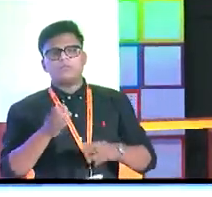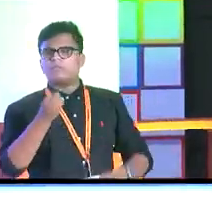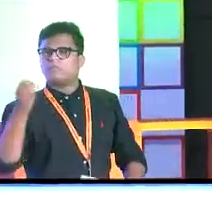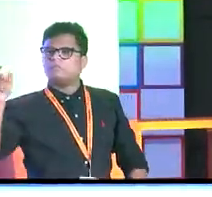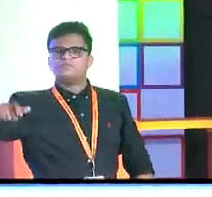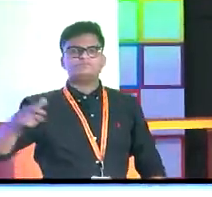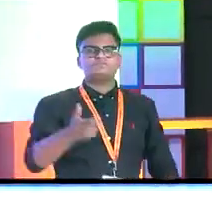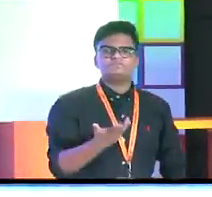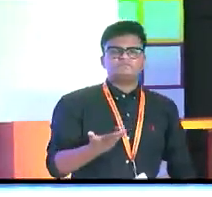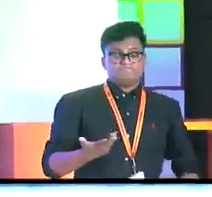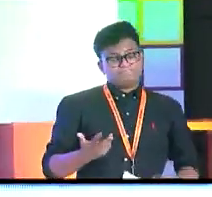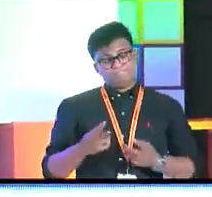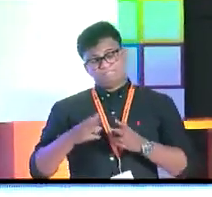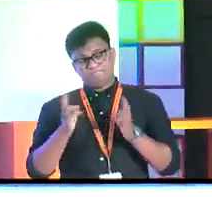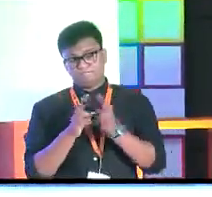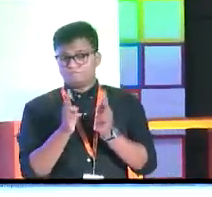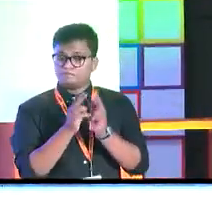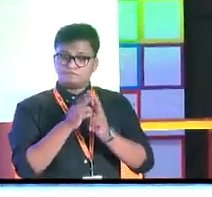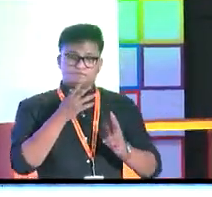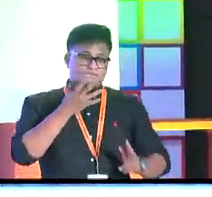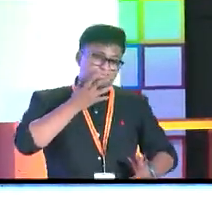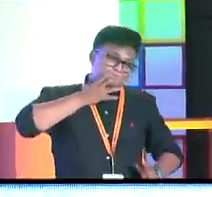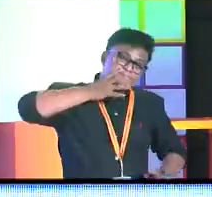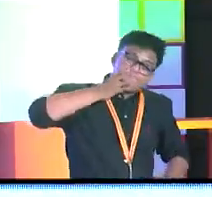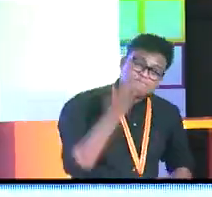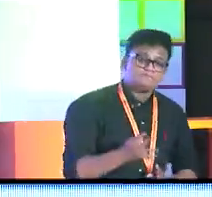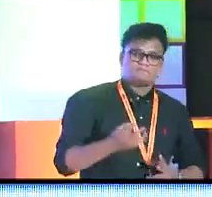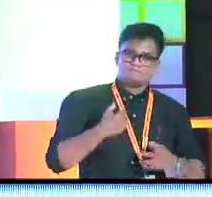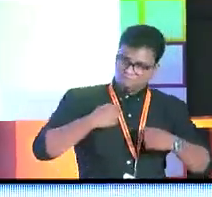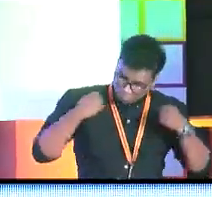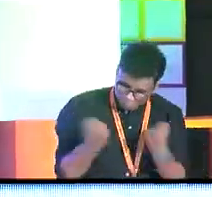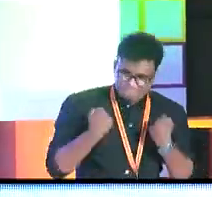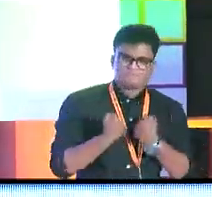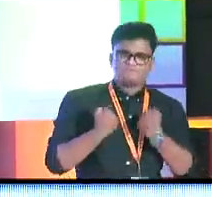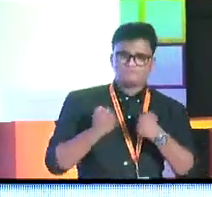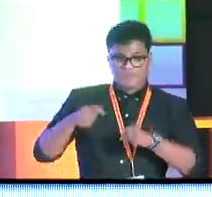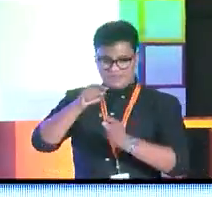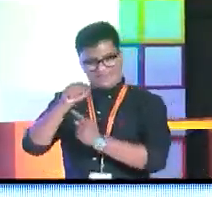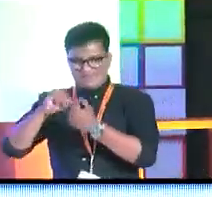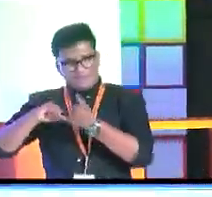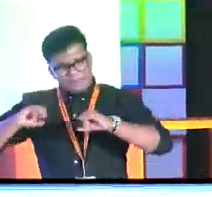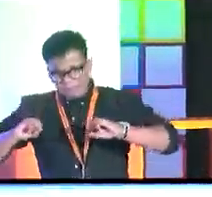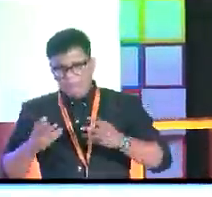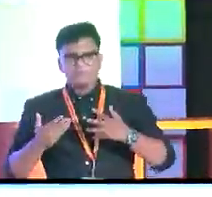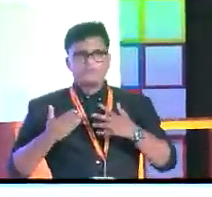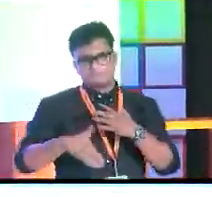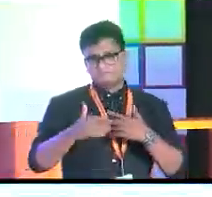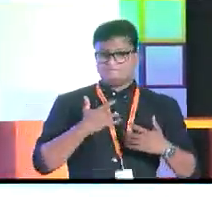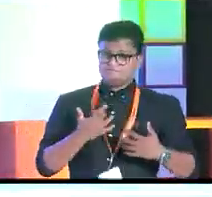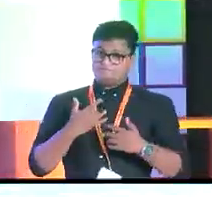Very important for all of us to really spread the movement. Ek chhota sa effort jo fellowship ne kiya, aur I am privileged ki